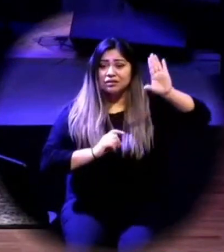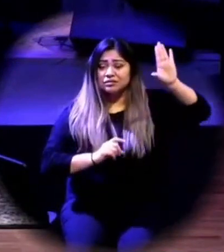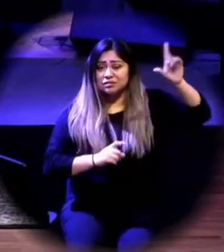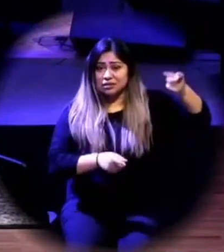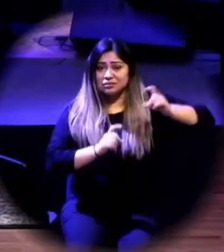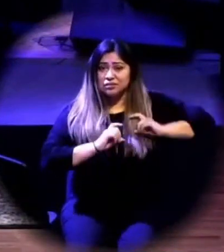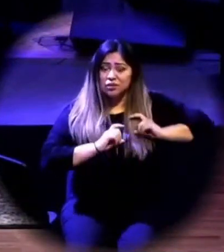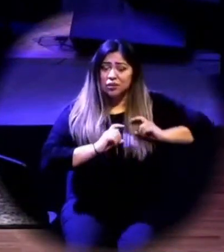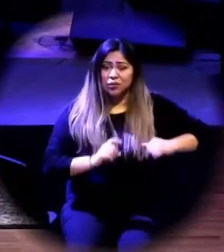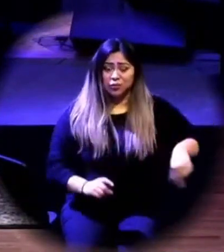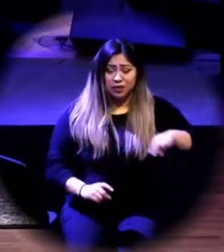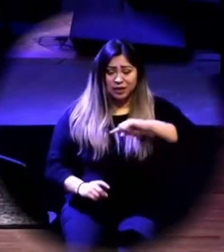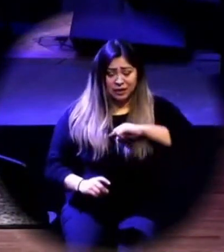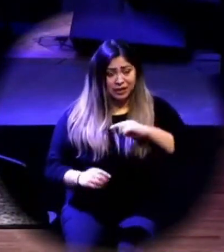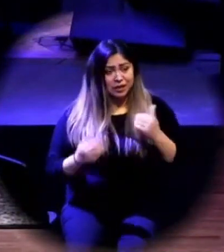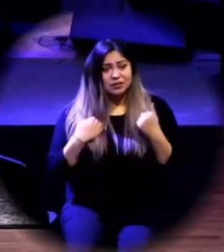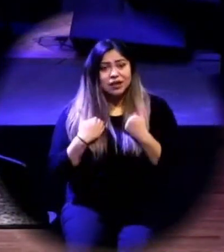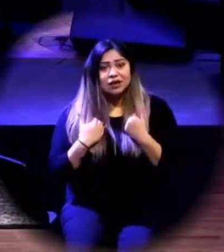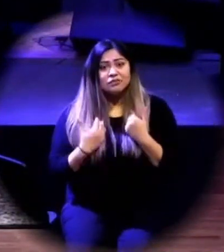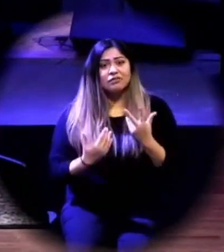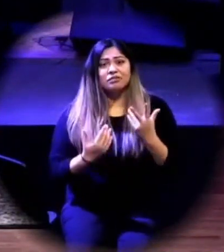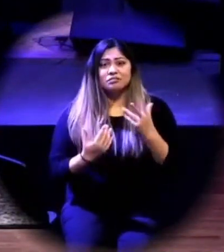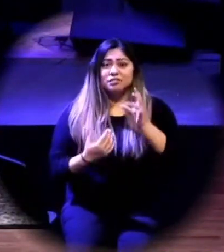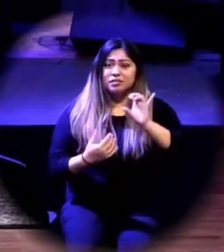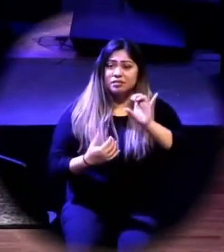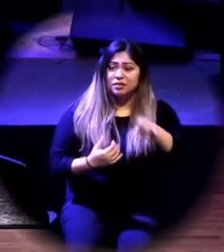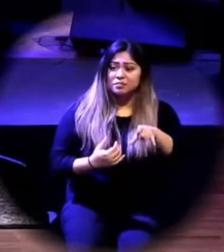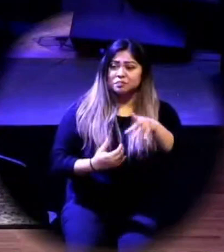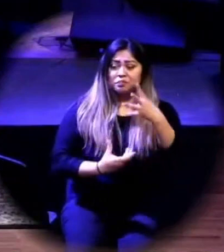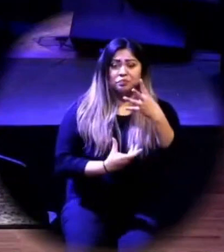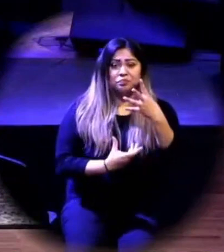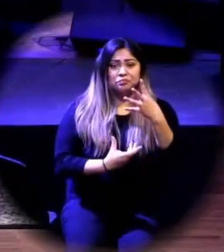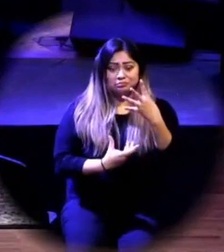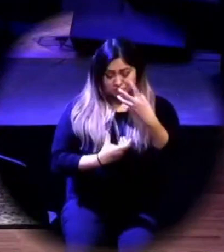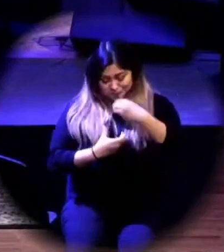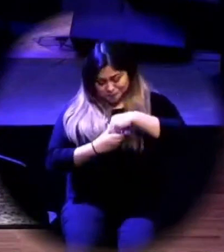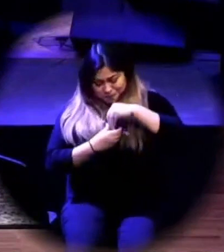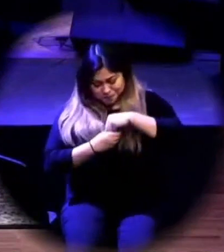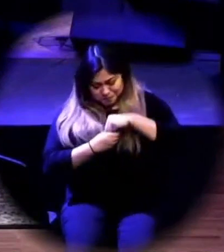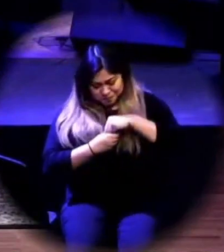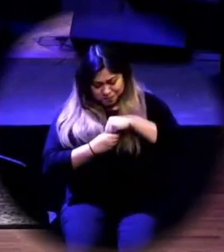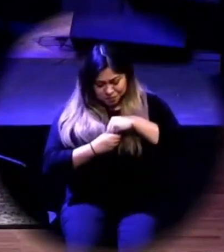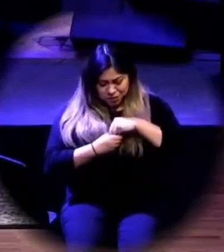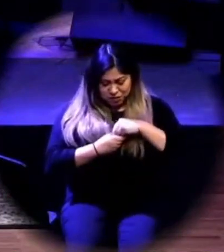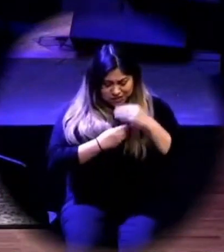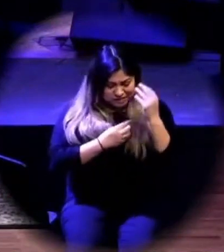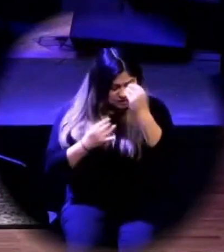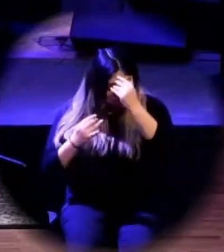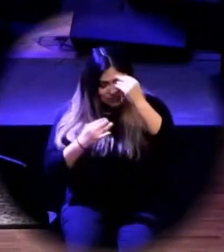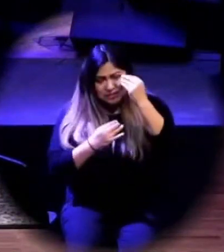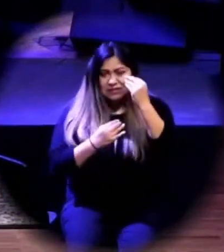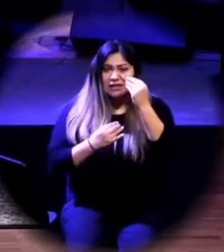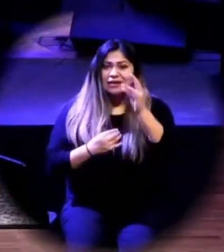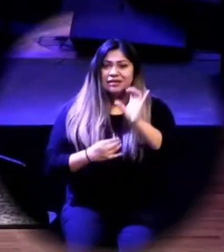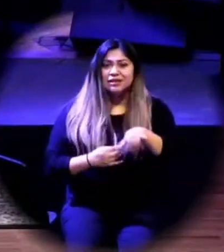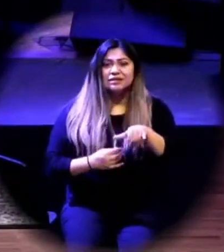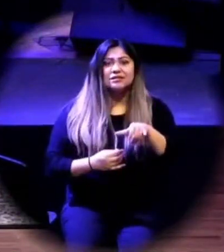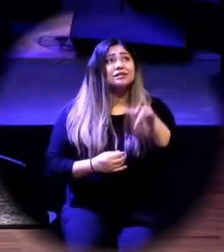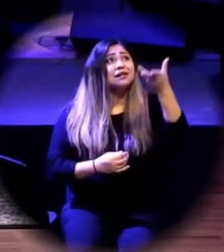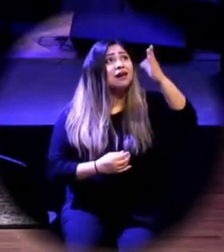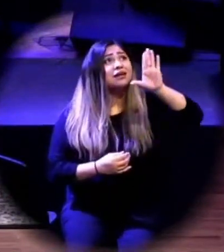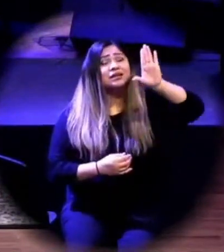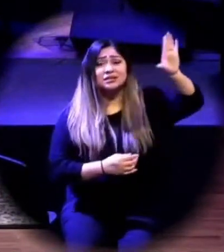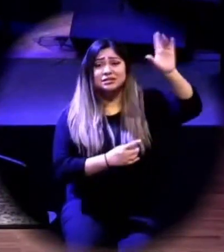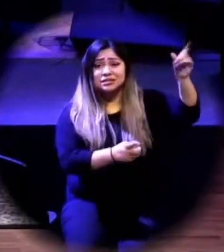have this eternal kind of protest at death itself is a gift from God given to us to